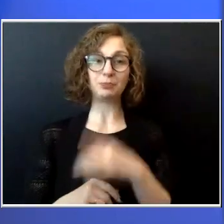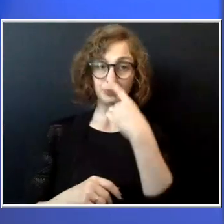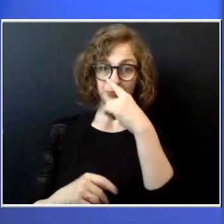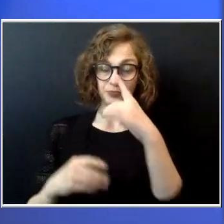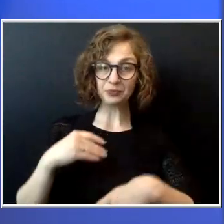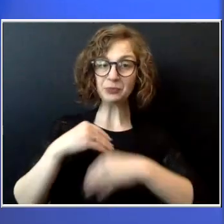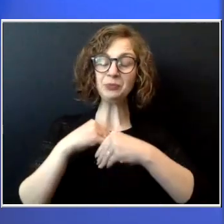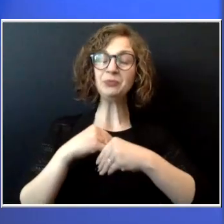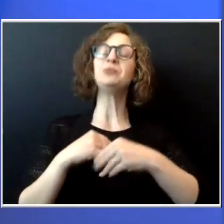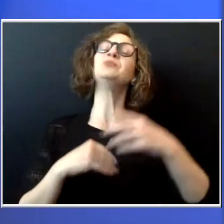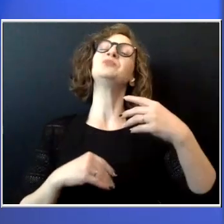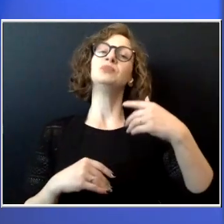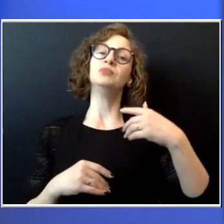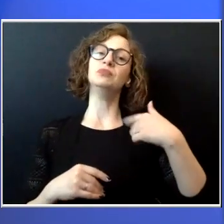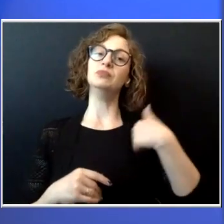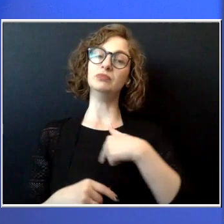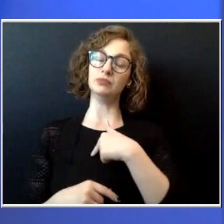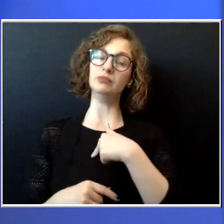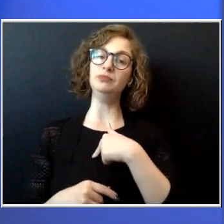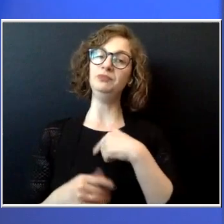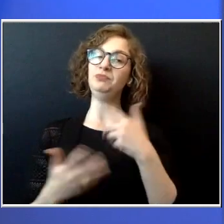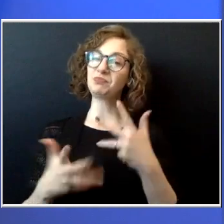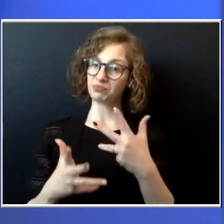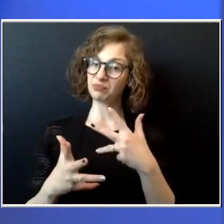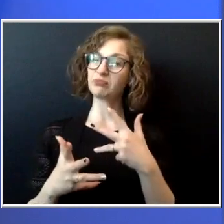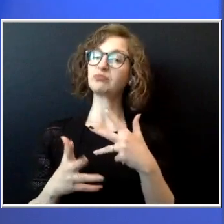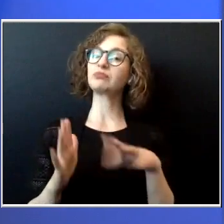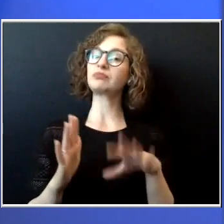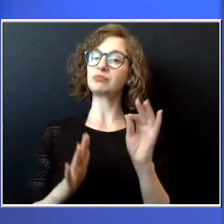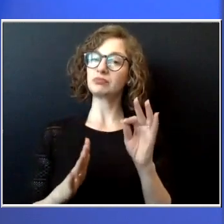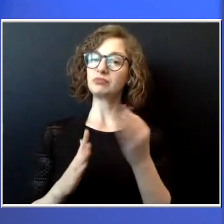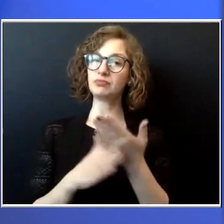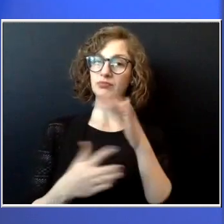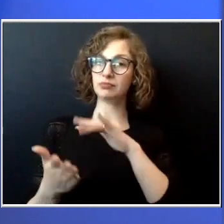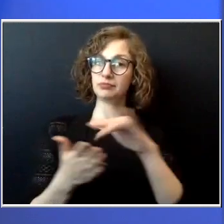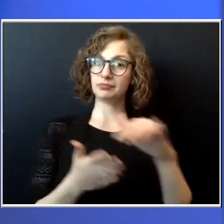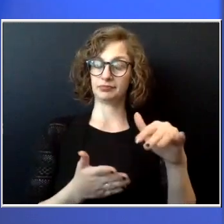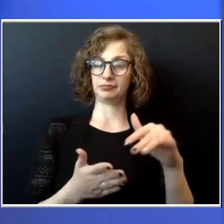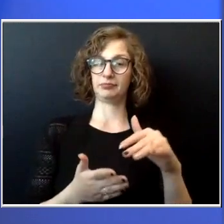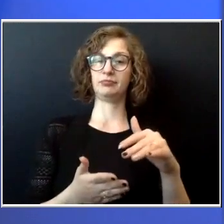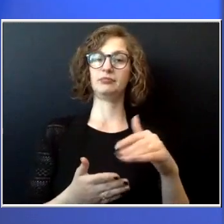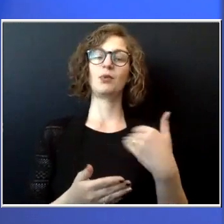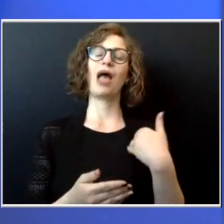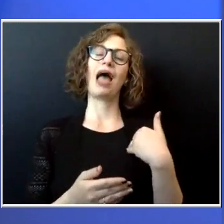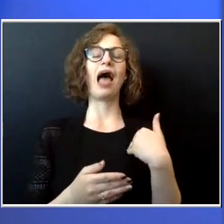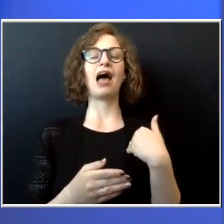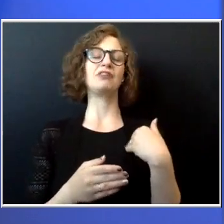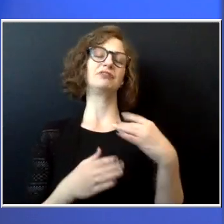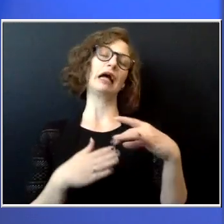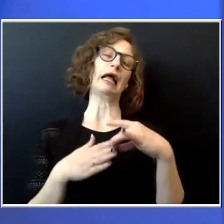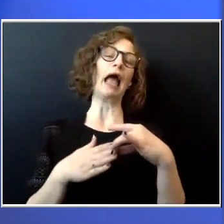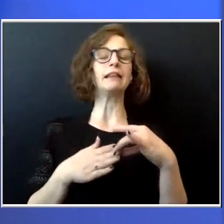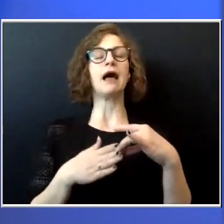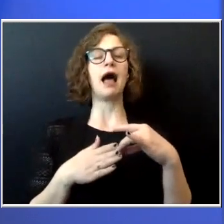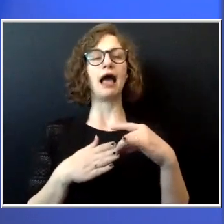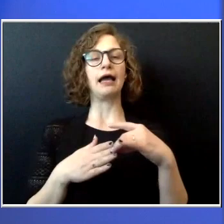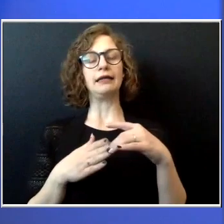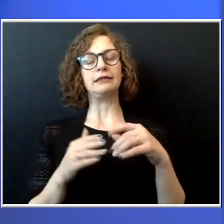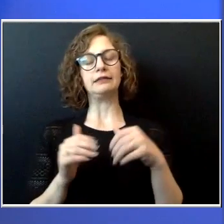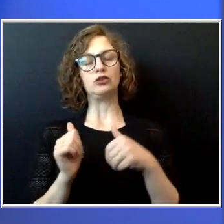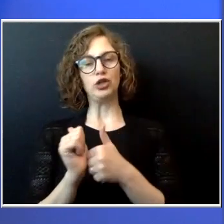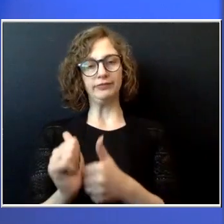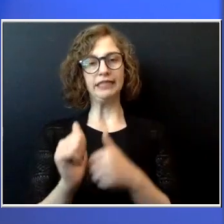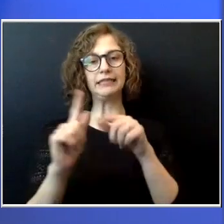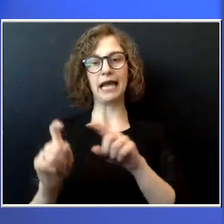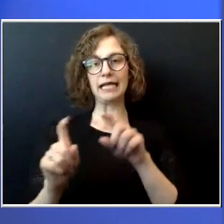have studies that have shown, we have guideline-driven genetic testing, meaning if you meet this criteria, you get tested. But we also know